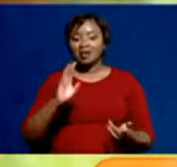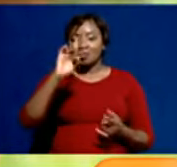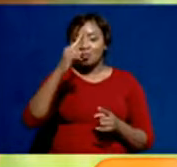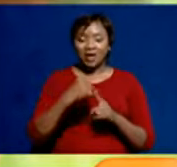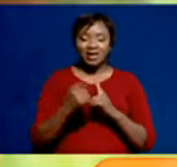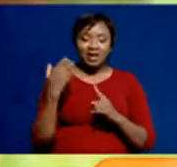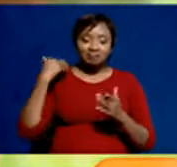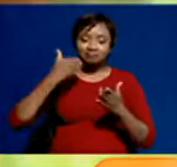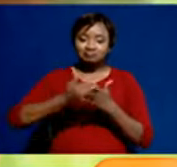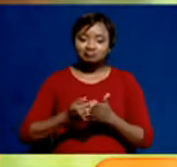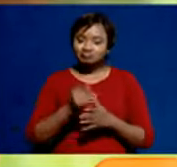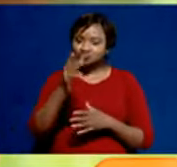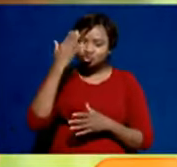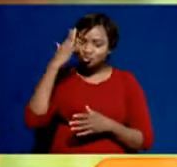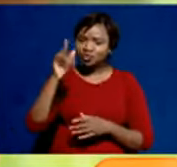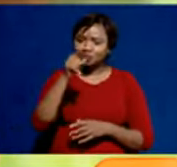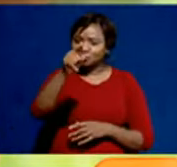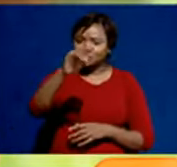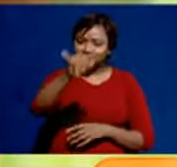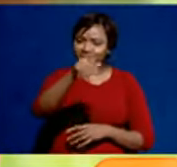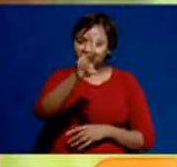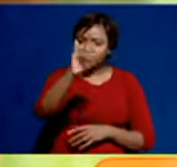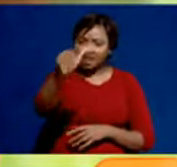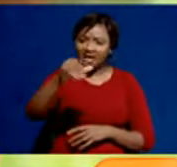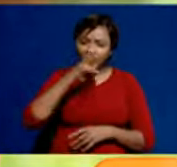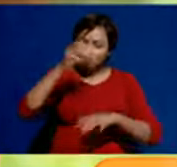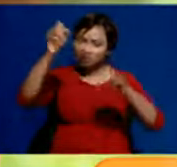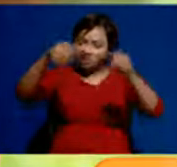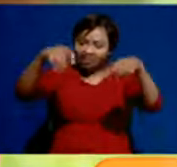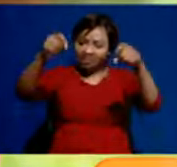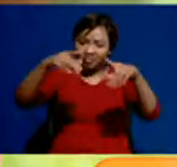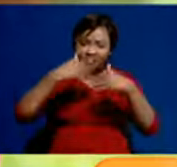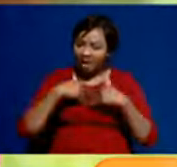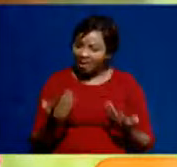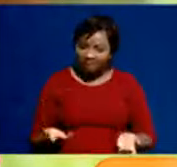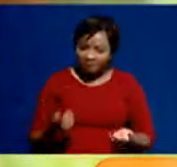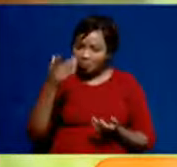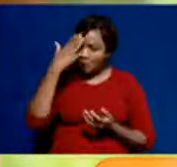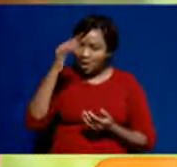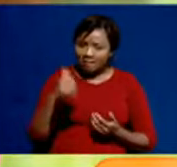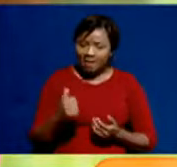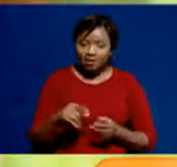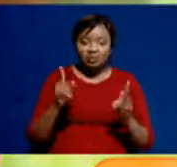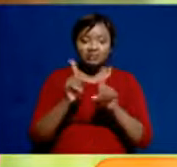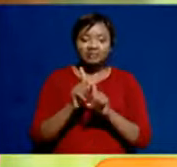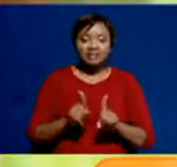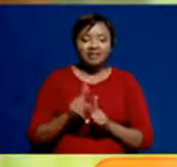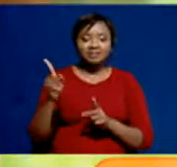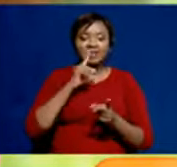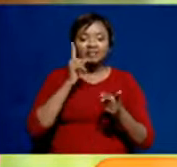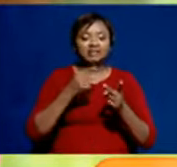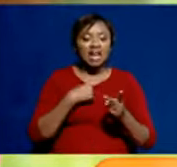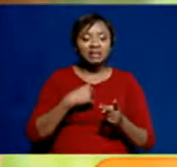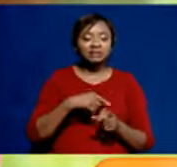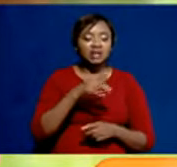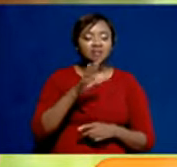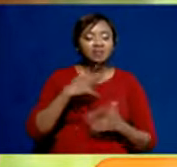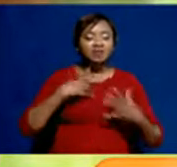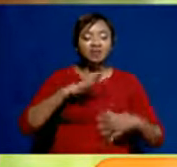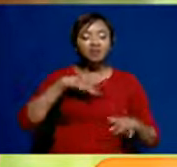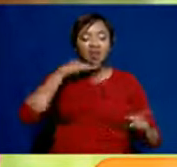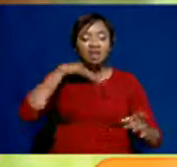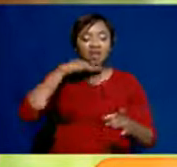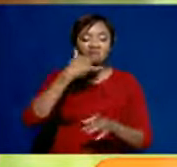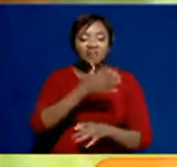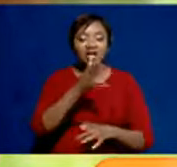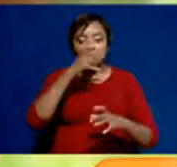which you needed to prepare before the rains? They might as well tell us that the deaths of El Nino were caused by the